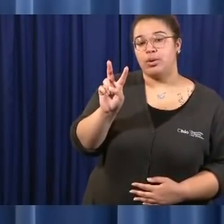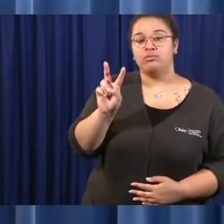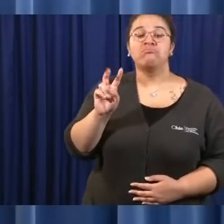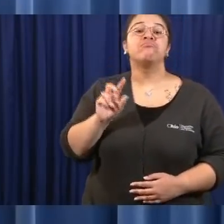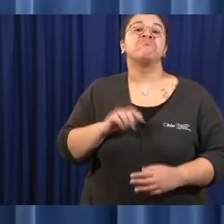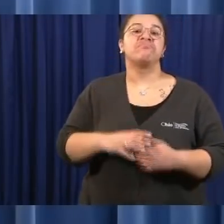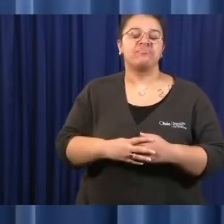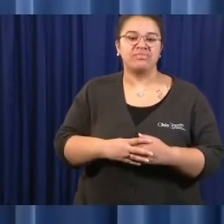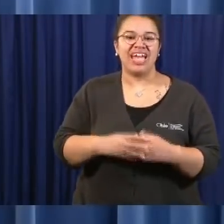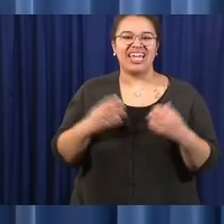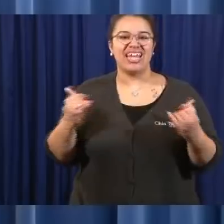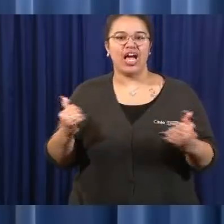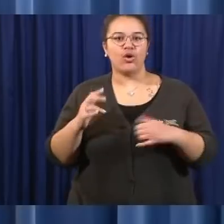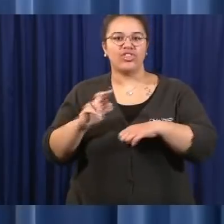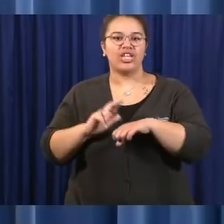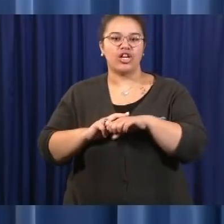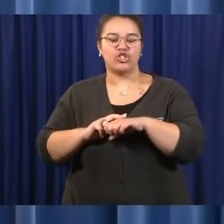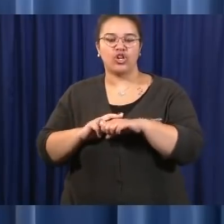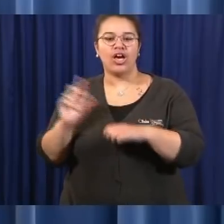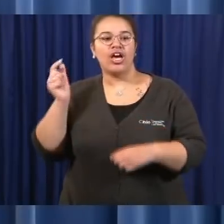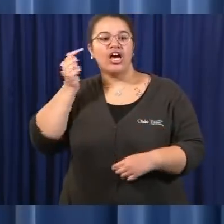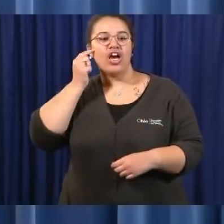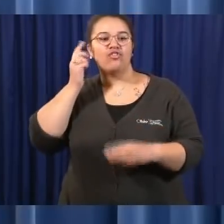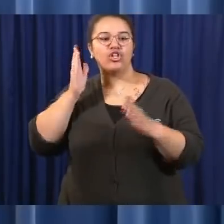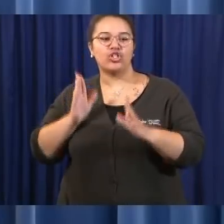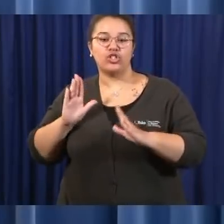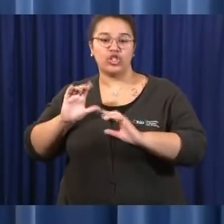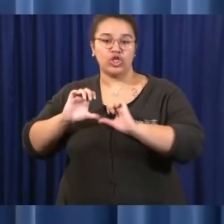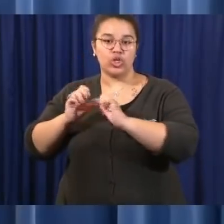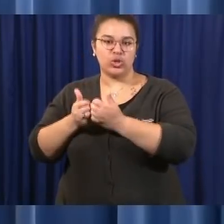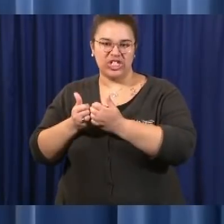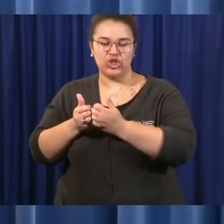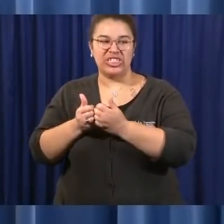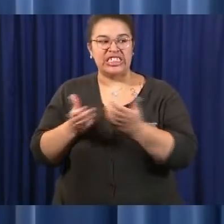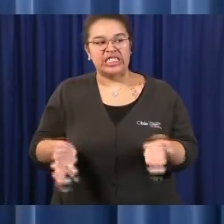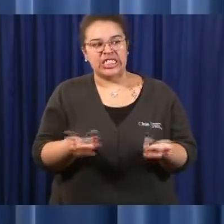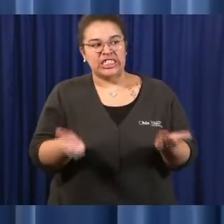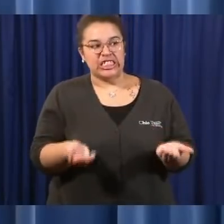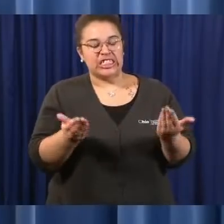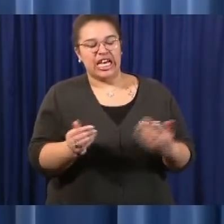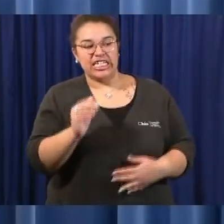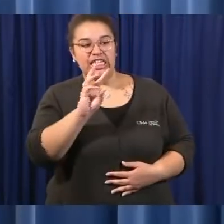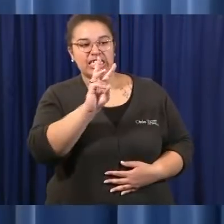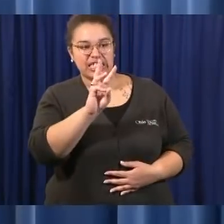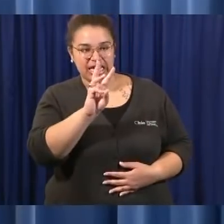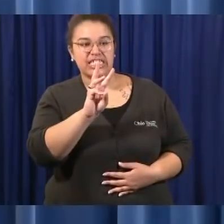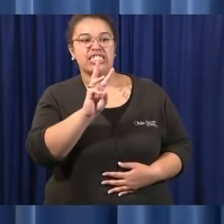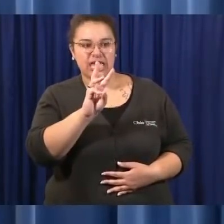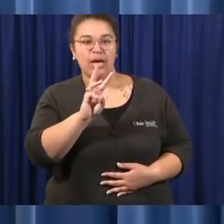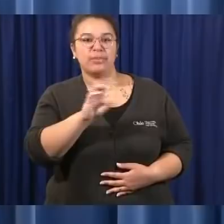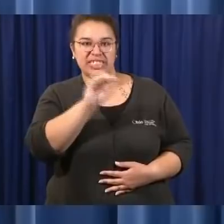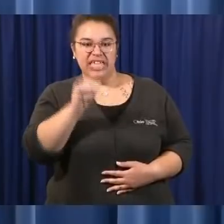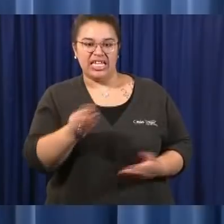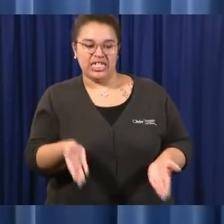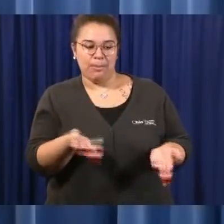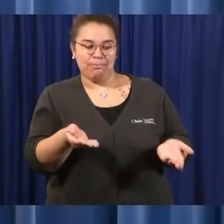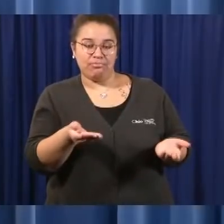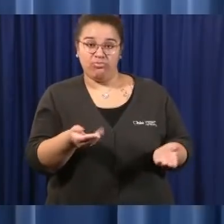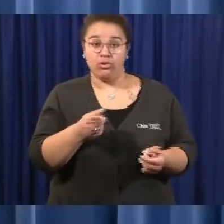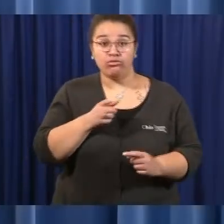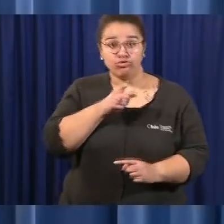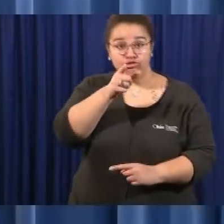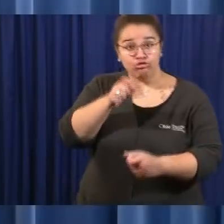National Governors Association is calling for another 6 percentage point increase. Do you support that? And